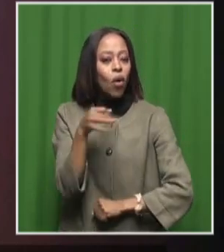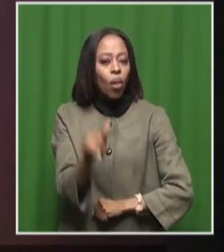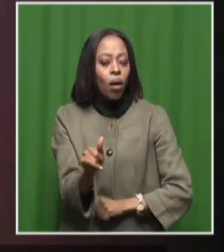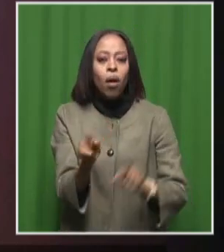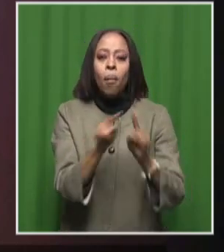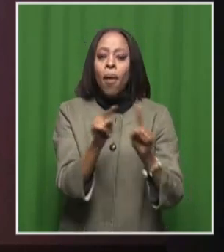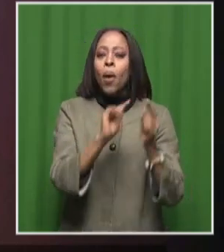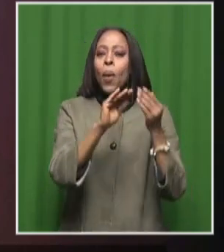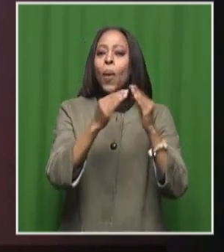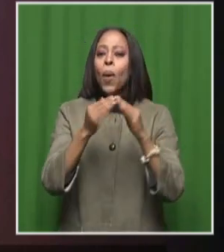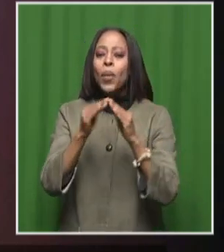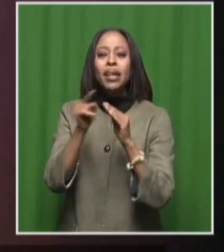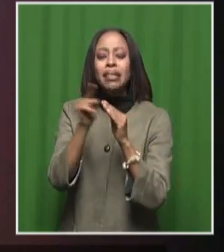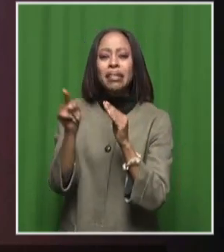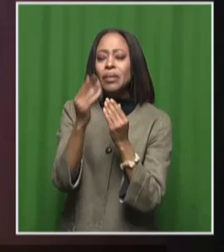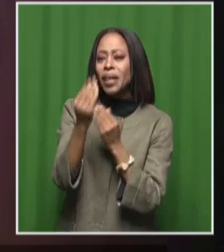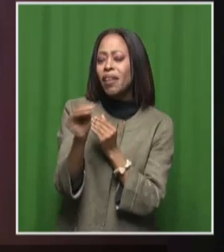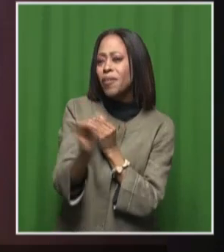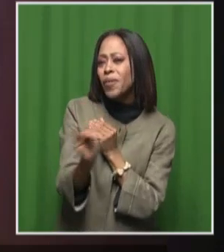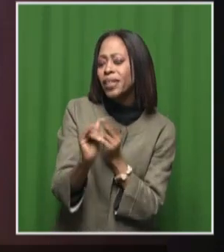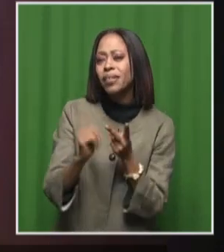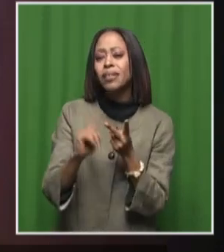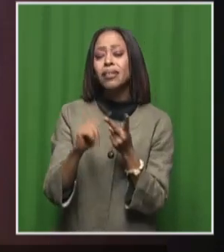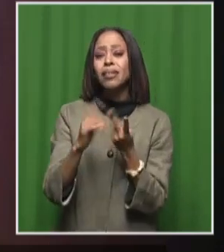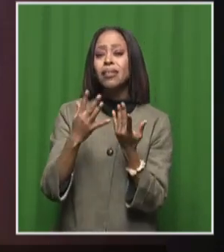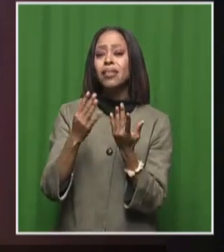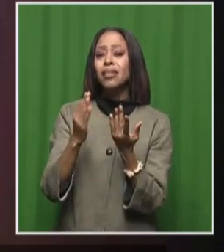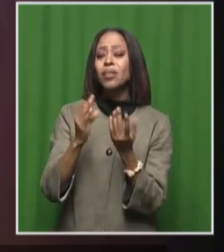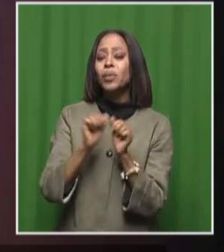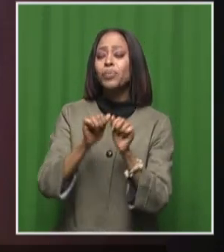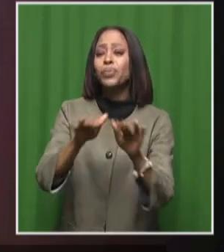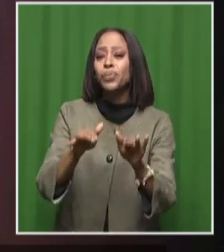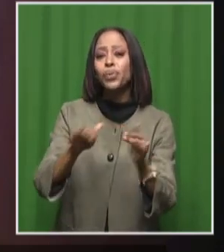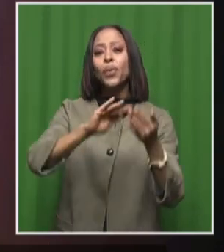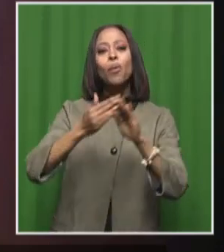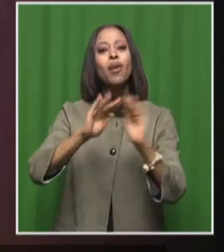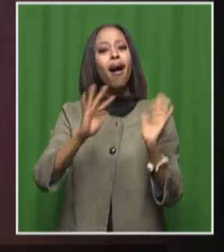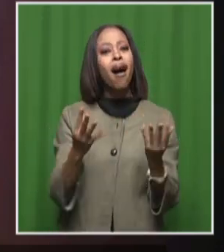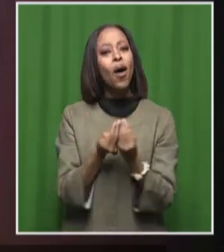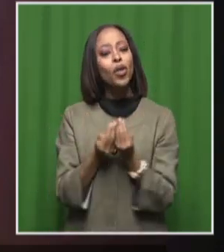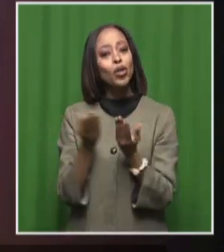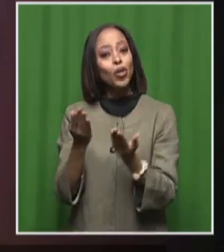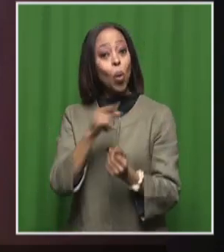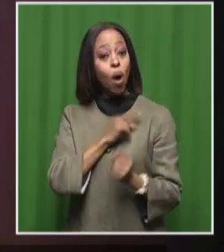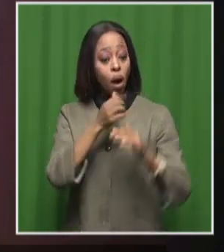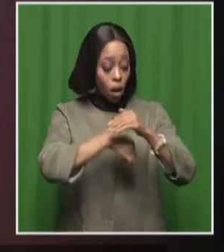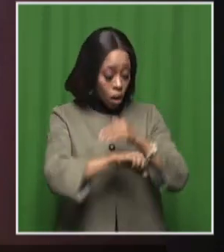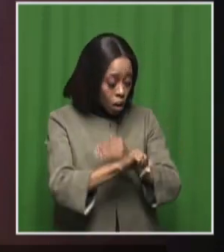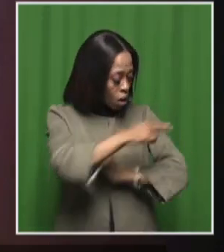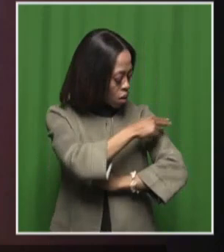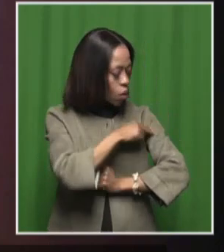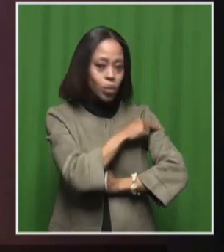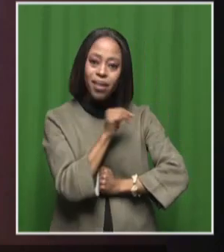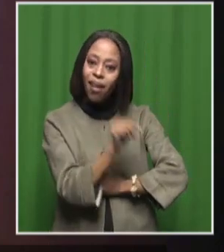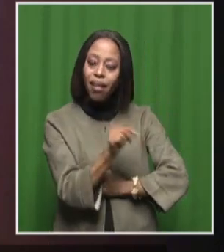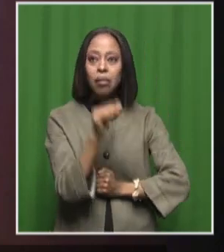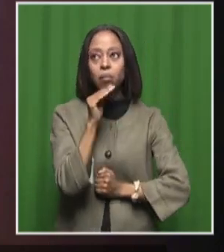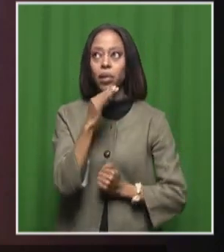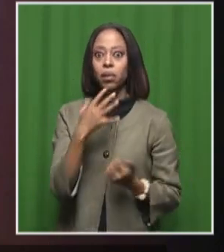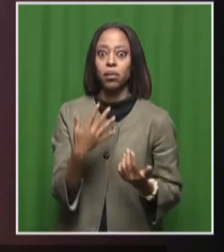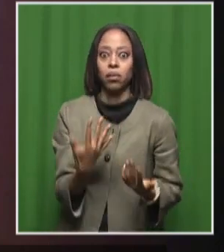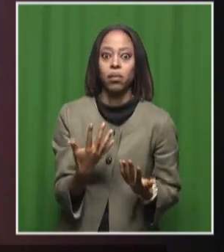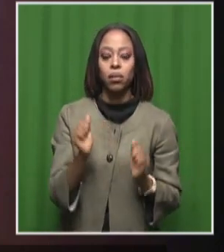what community drives are there? I mean, how do we get this out there into communities? Because we know when you are born in a hospital, it is, you know, the moment